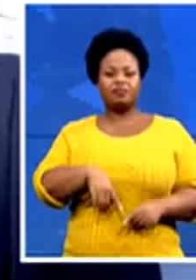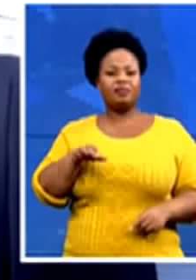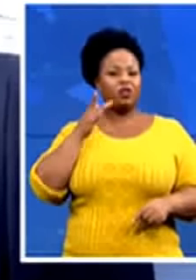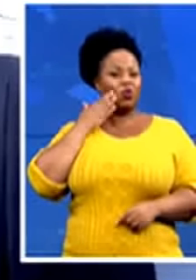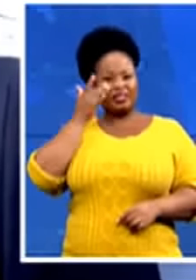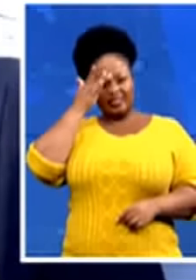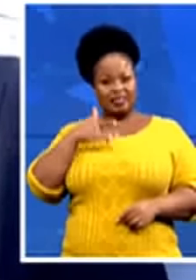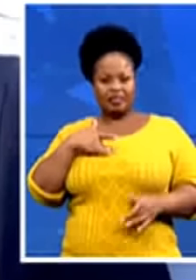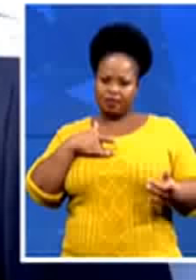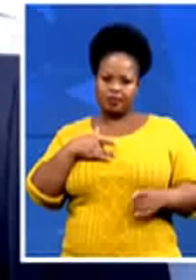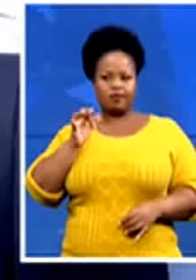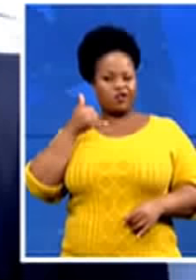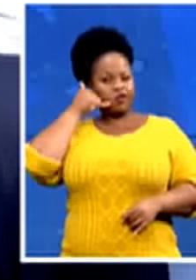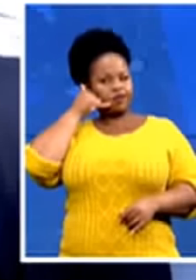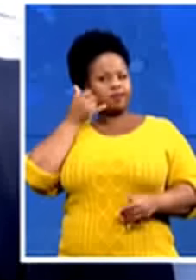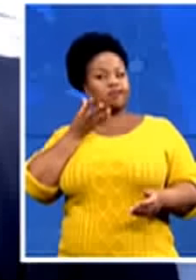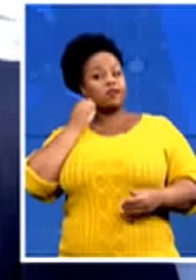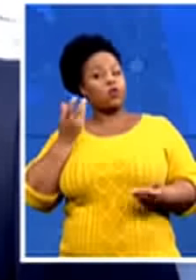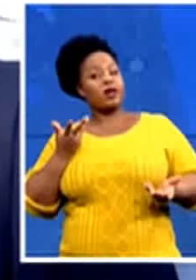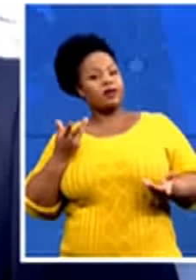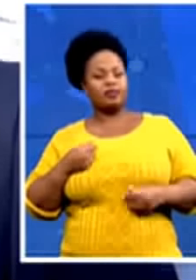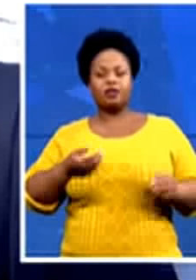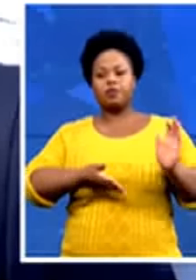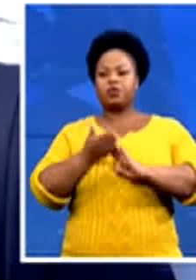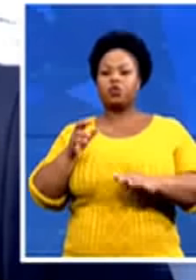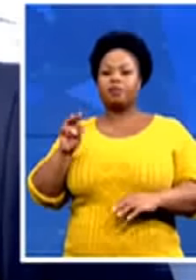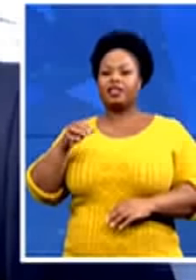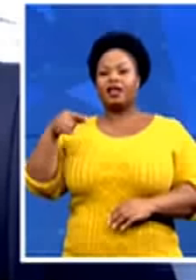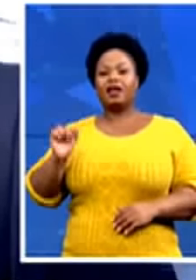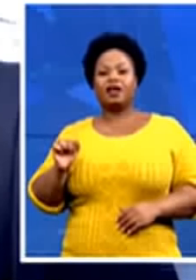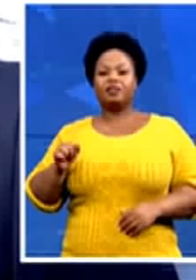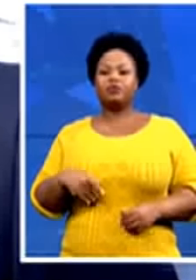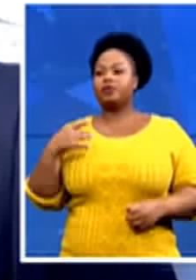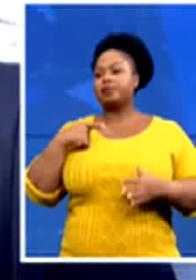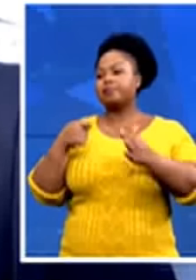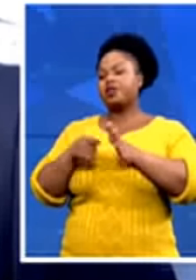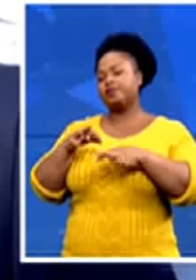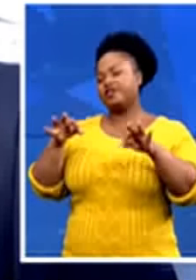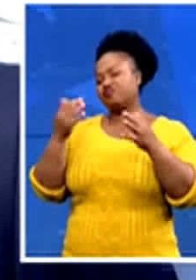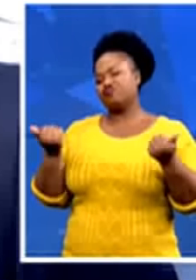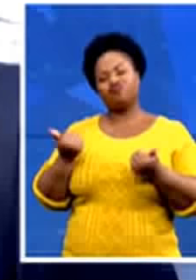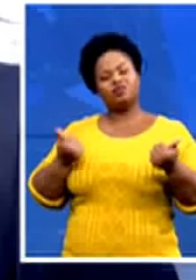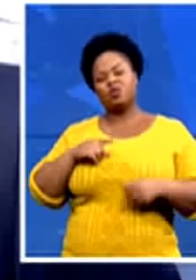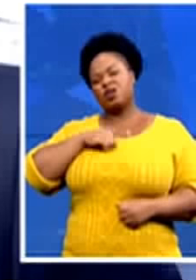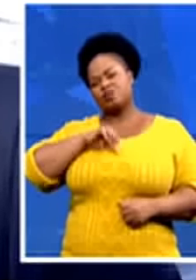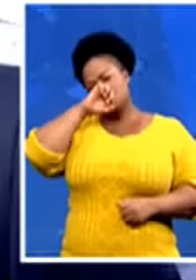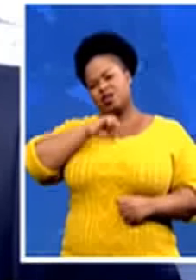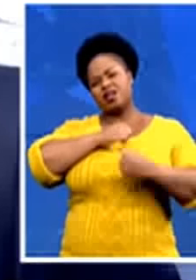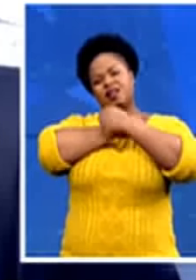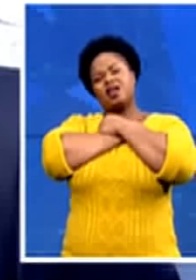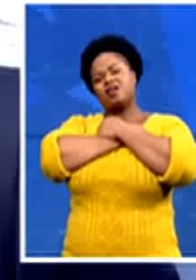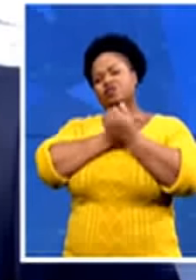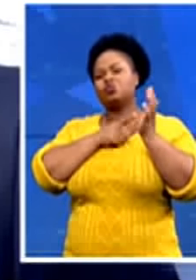ukuphi adoze emhlanga la behlala khona usekuthengele ipresent ngendlela ebenothando ngayo nangendlela abephophelela ukusiza abantu yazi